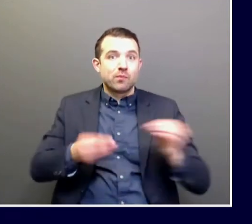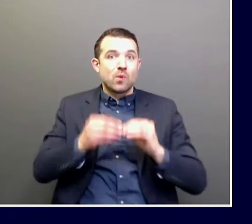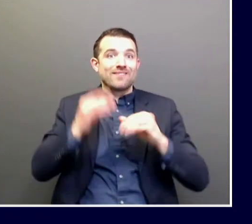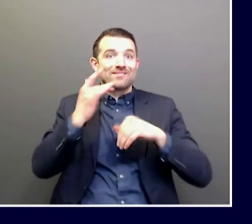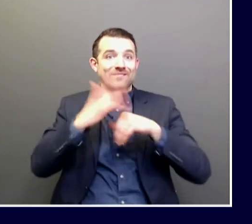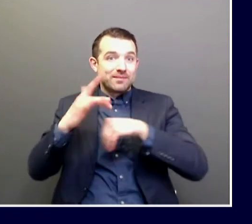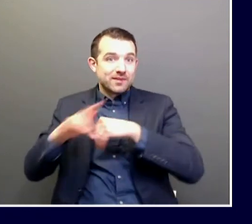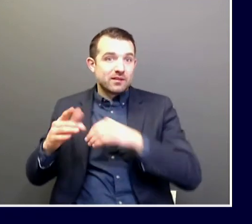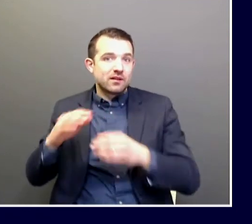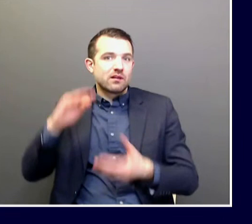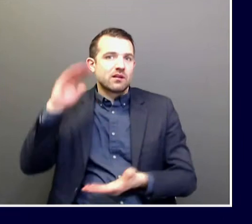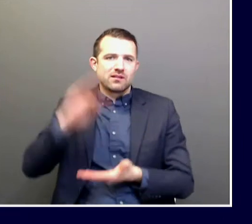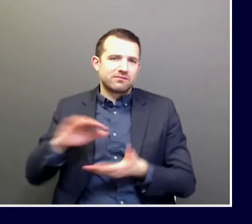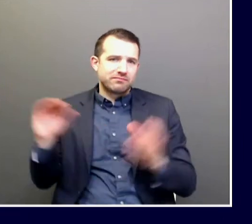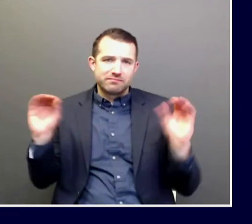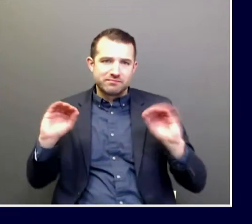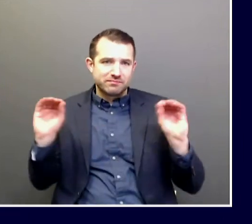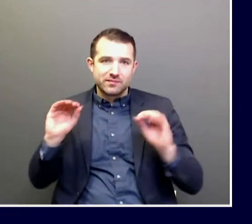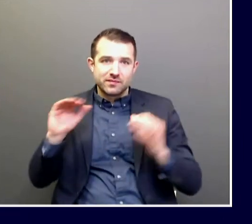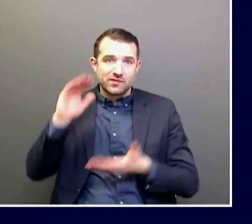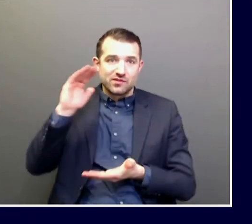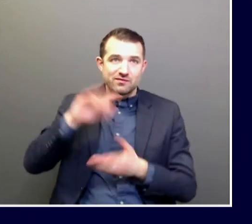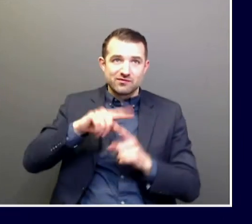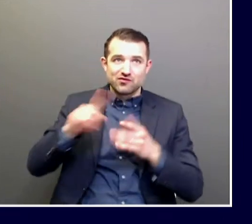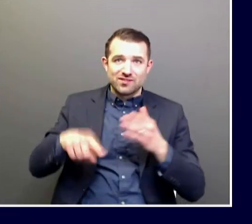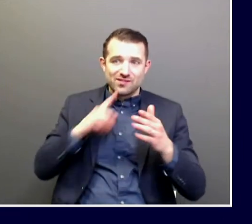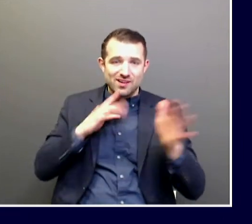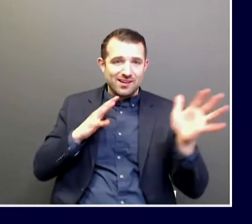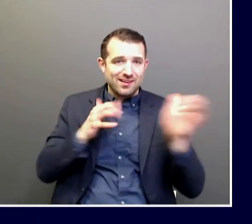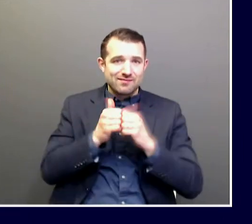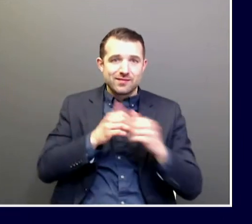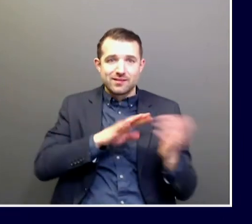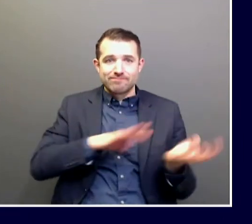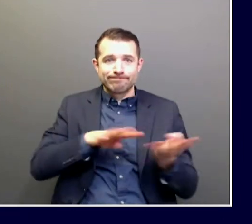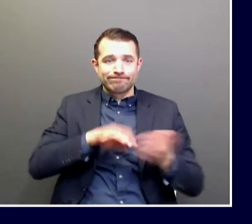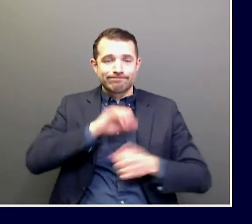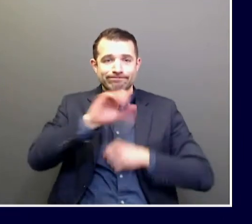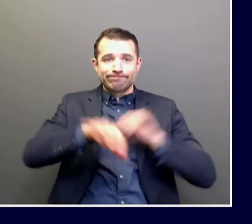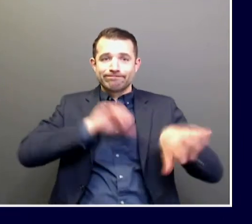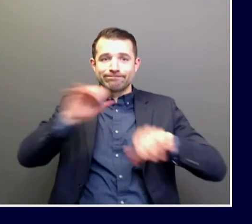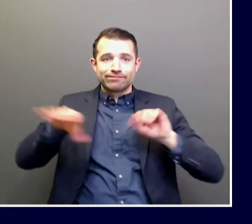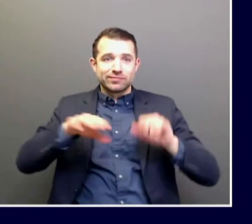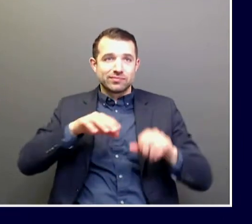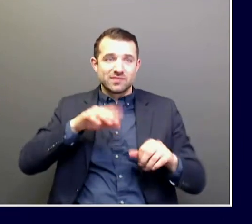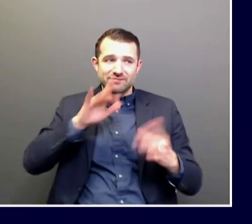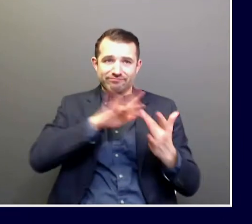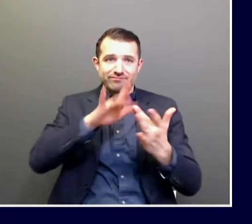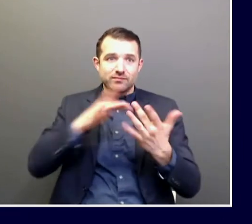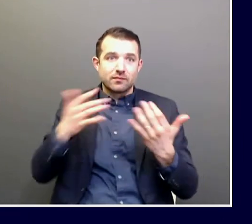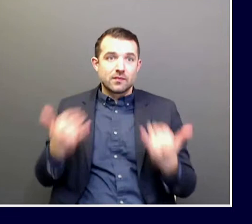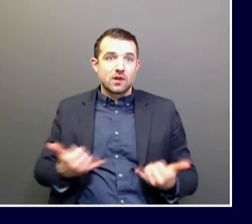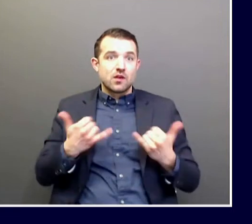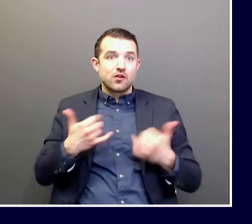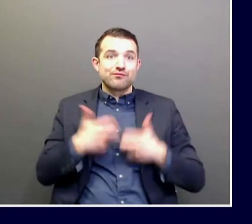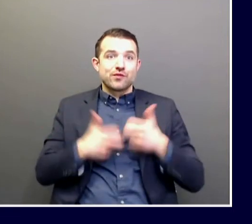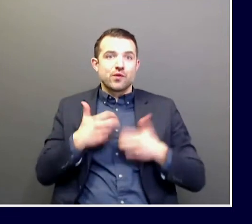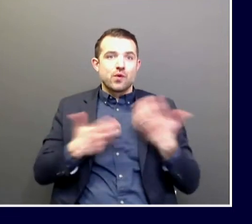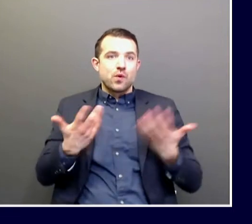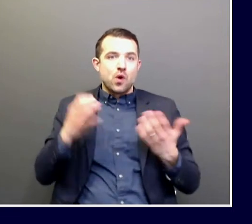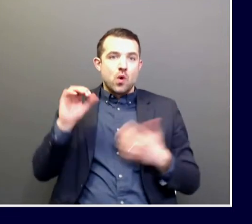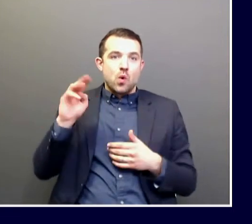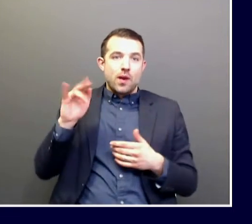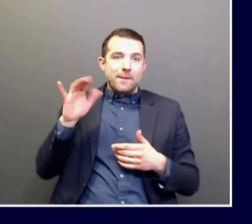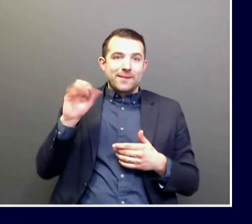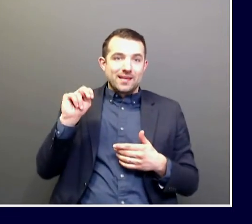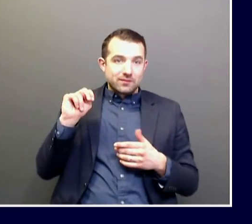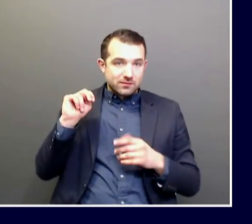that those results are processed. What we're dealing with now is something that's a function of the Omicron variant, something that a number of states have